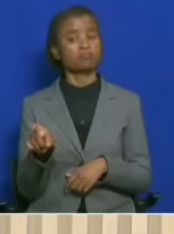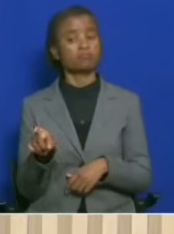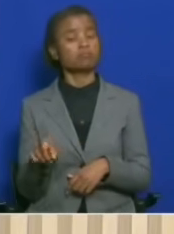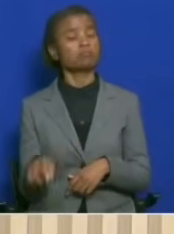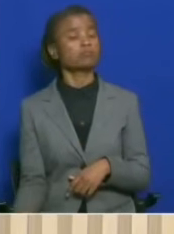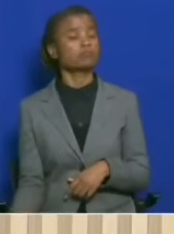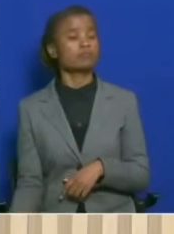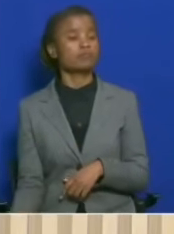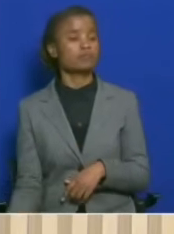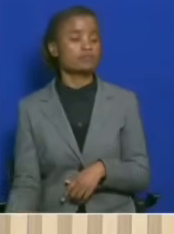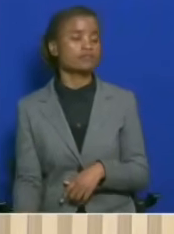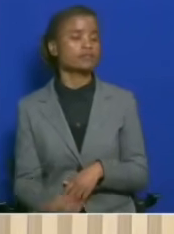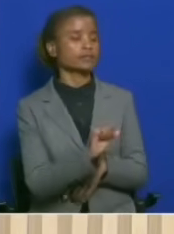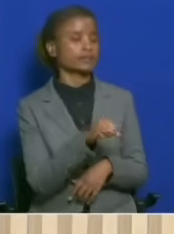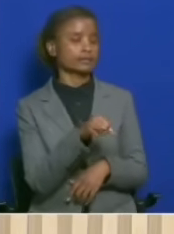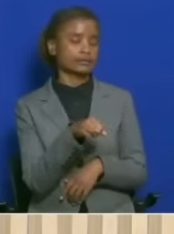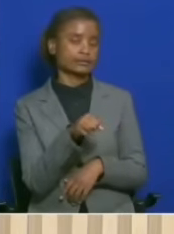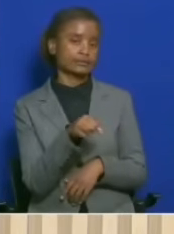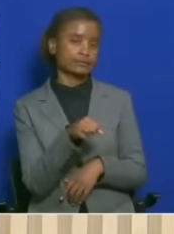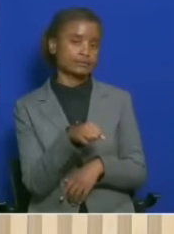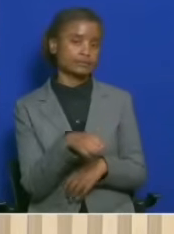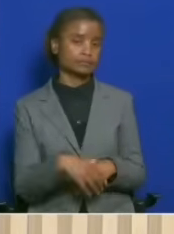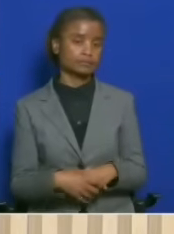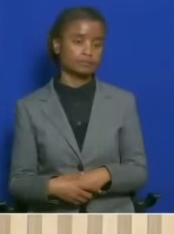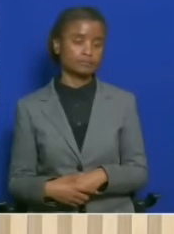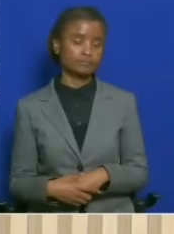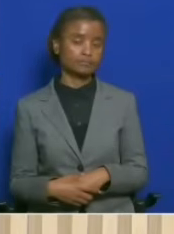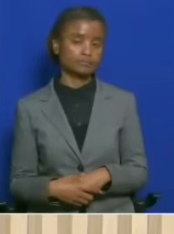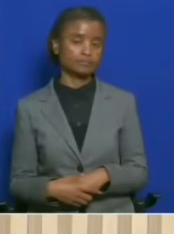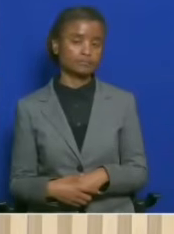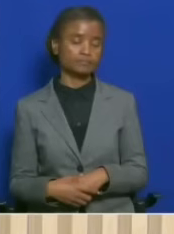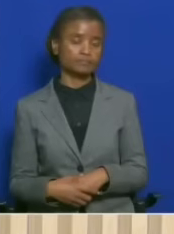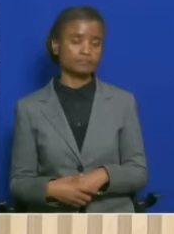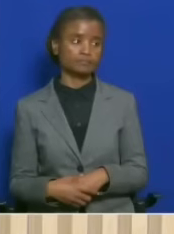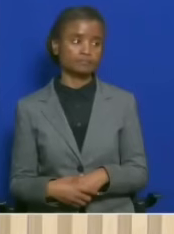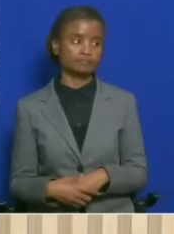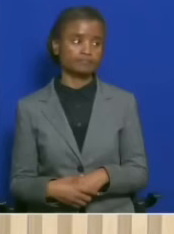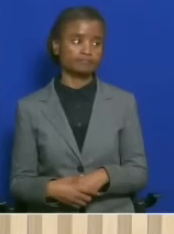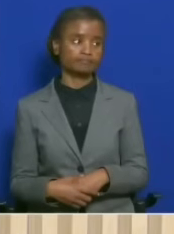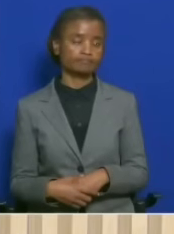Yes, it is. In fact,